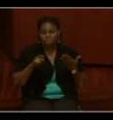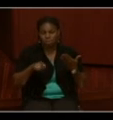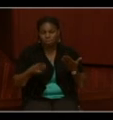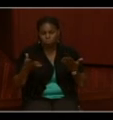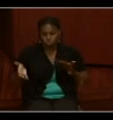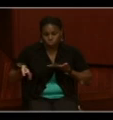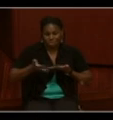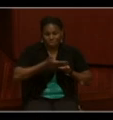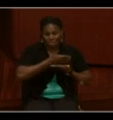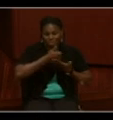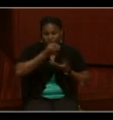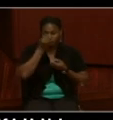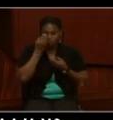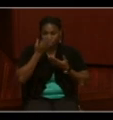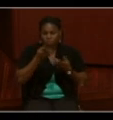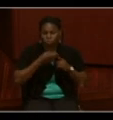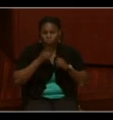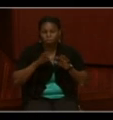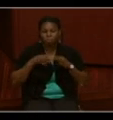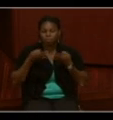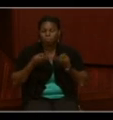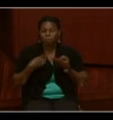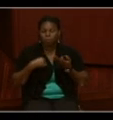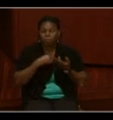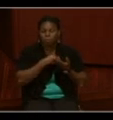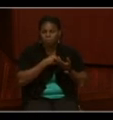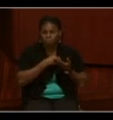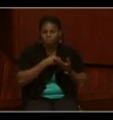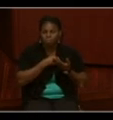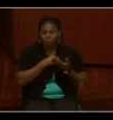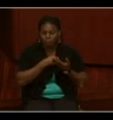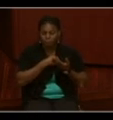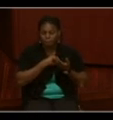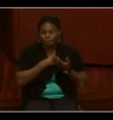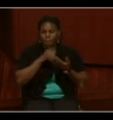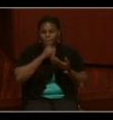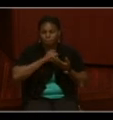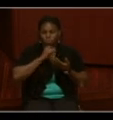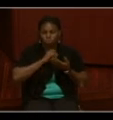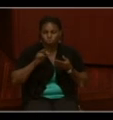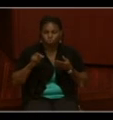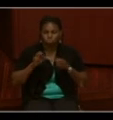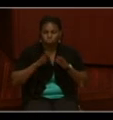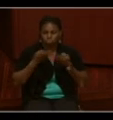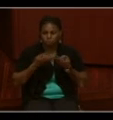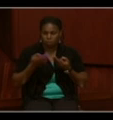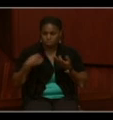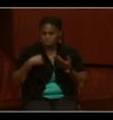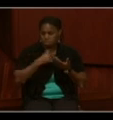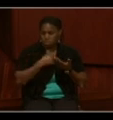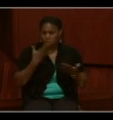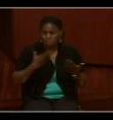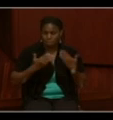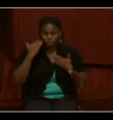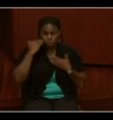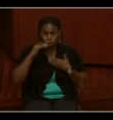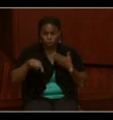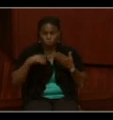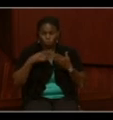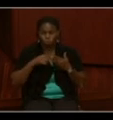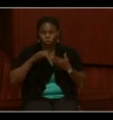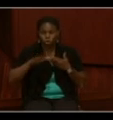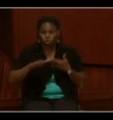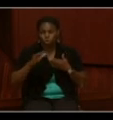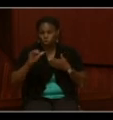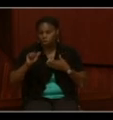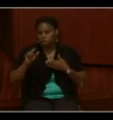information from those family members that can aid your search. Now, for example, an older relative might know more about when your ancestor